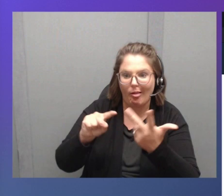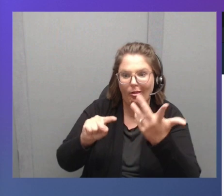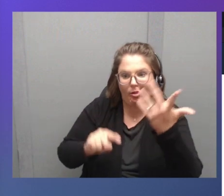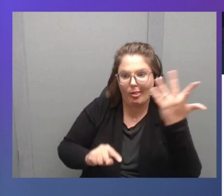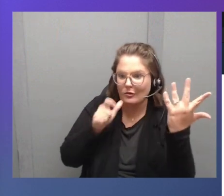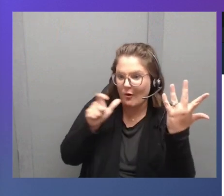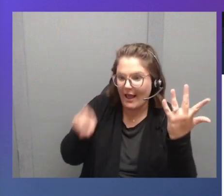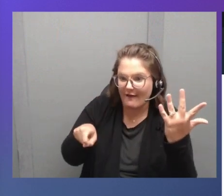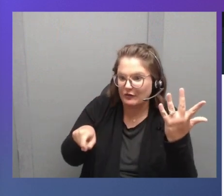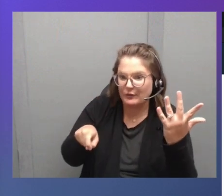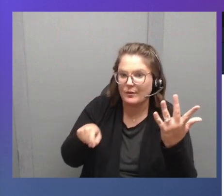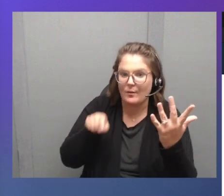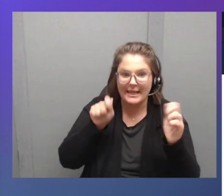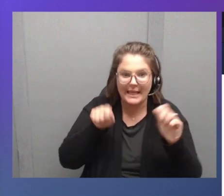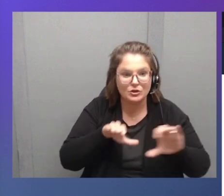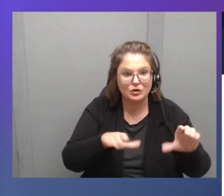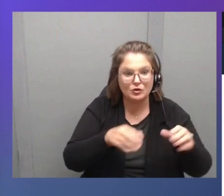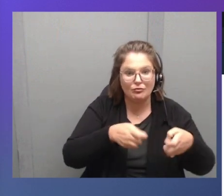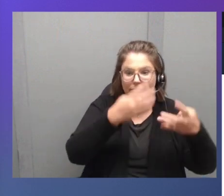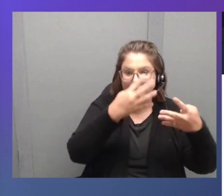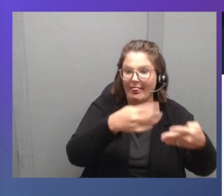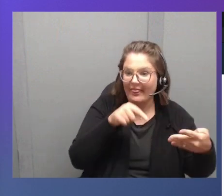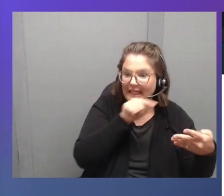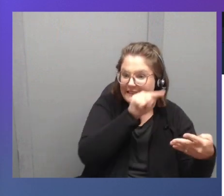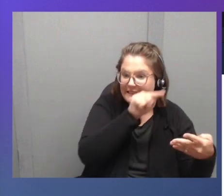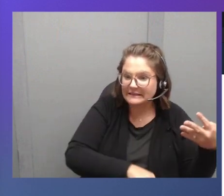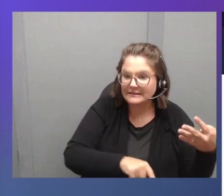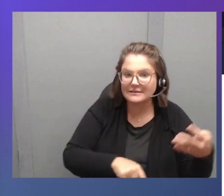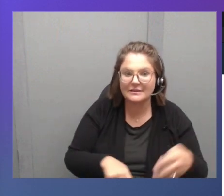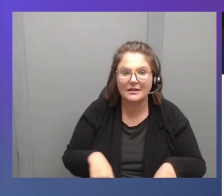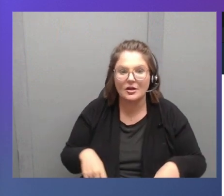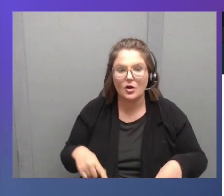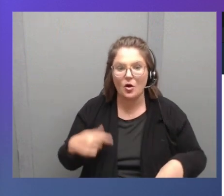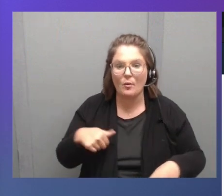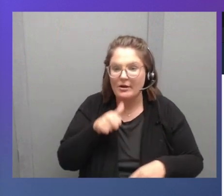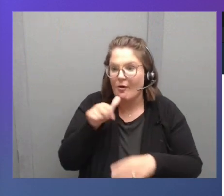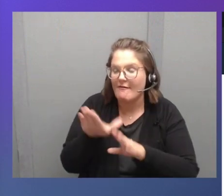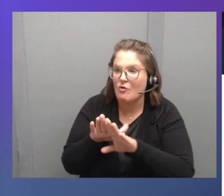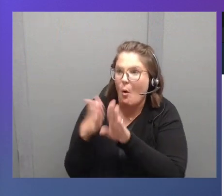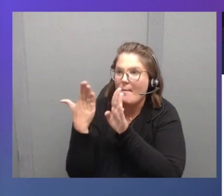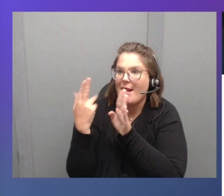here. We don't need to procure a Bastion host. Oh, We don't need to open up